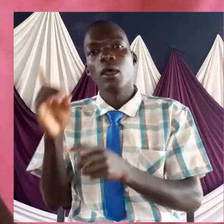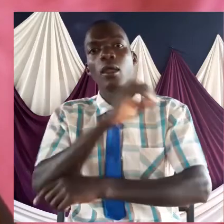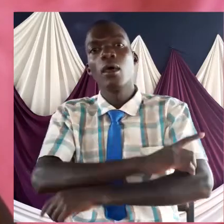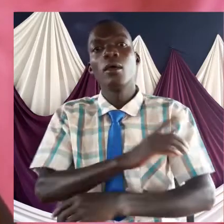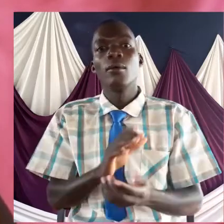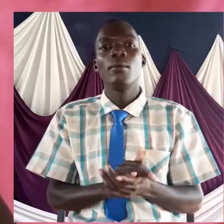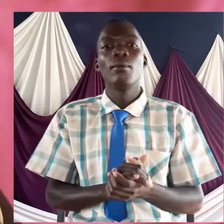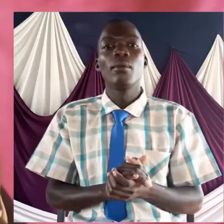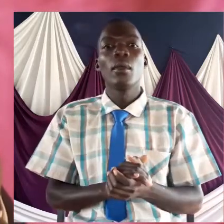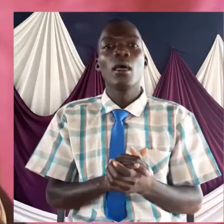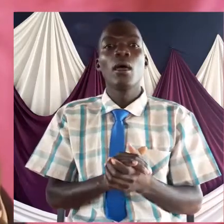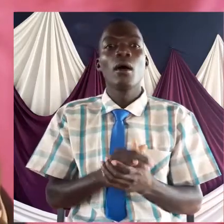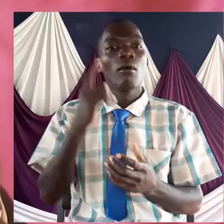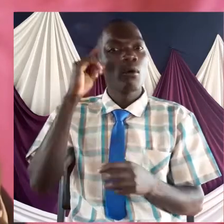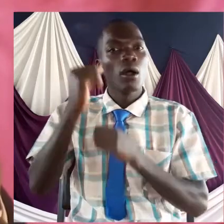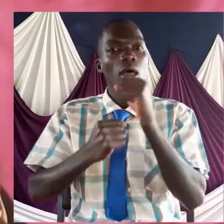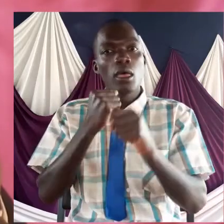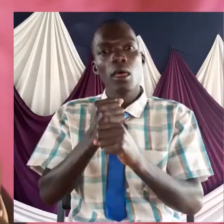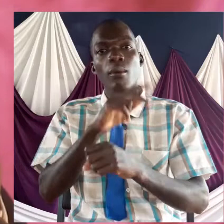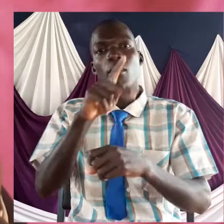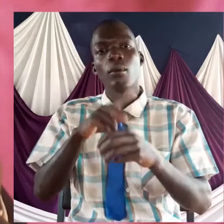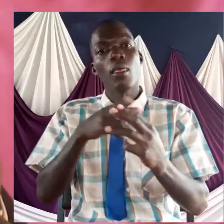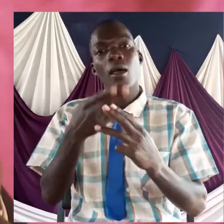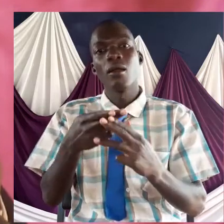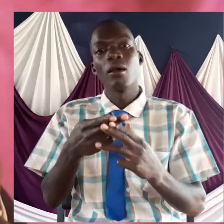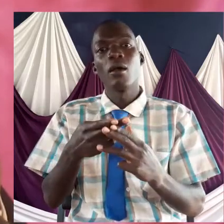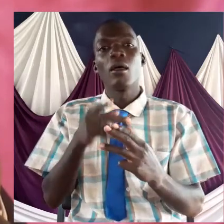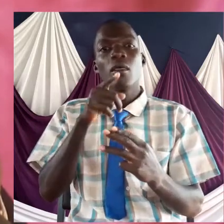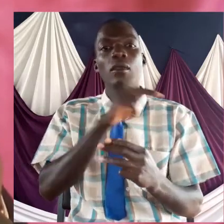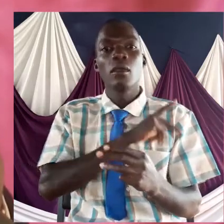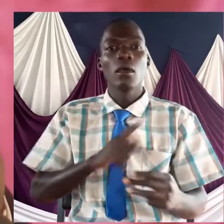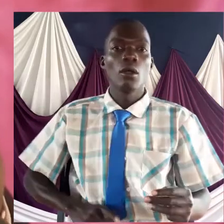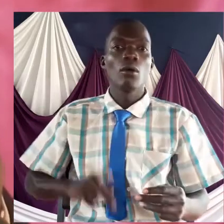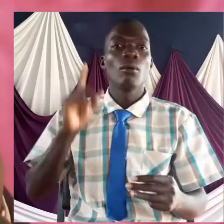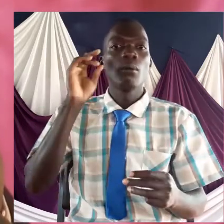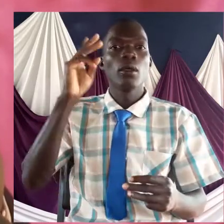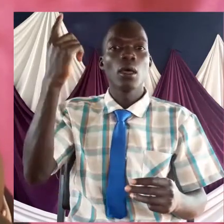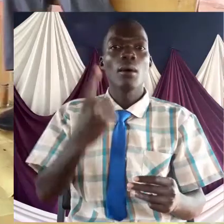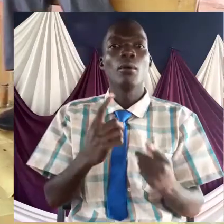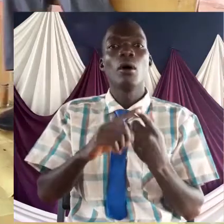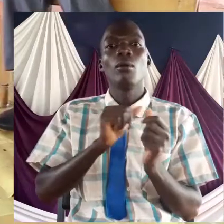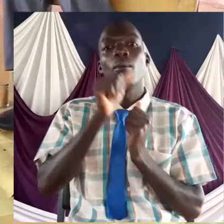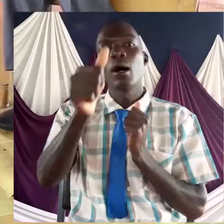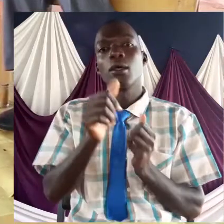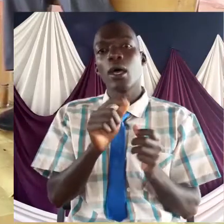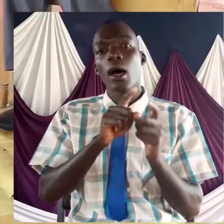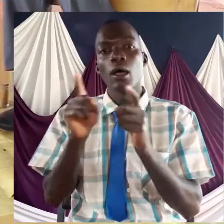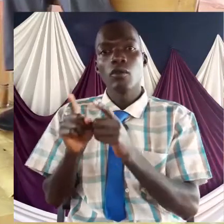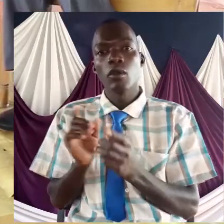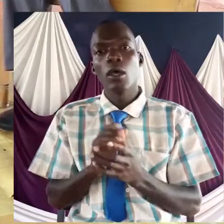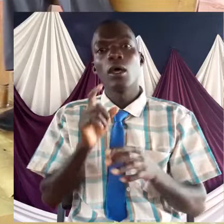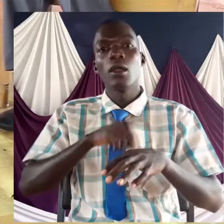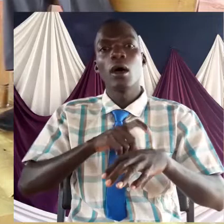day for a year principle, mm-hmm, then these kingdoms have come to pass as